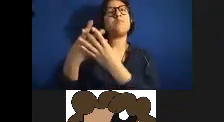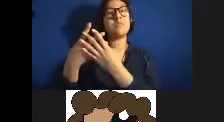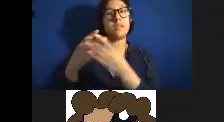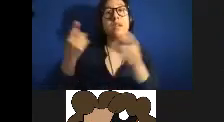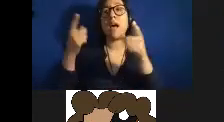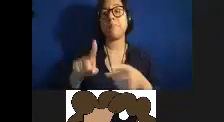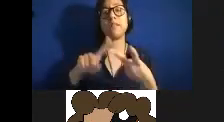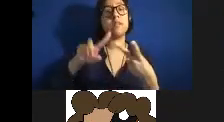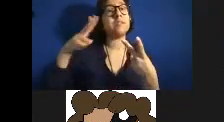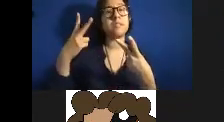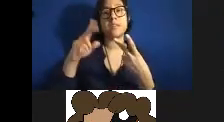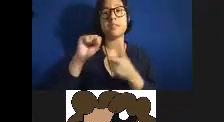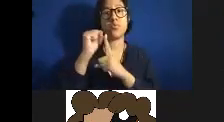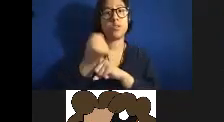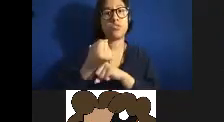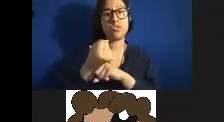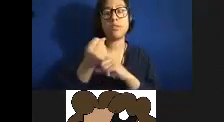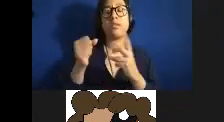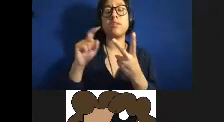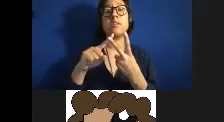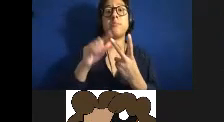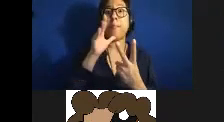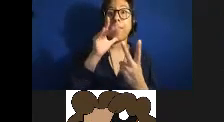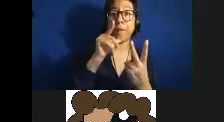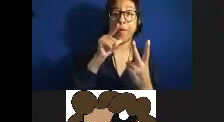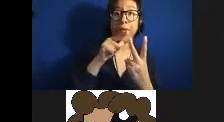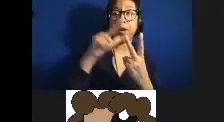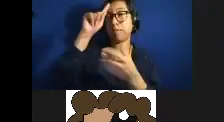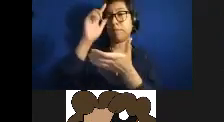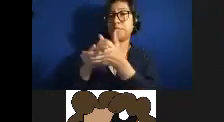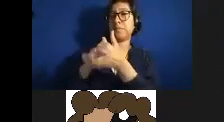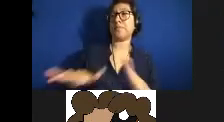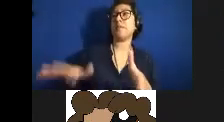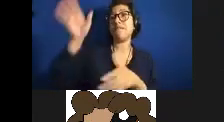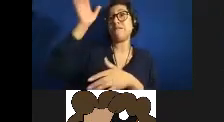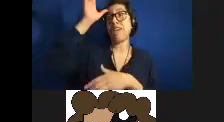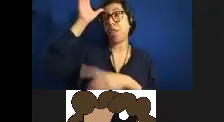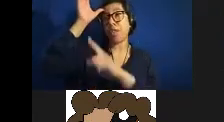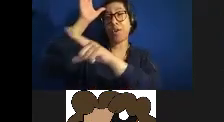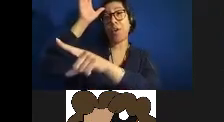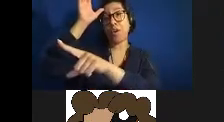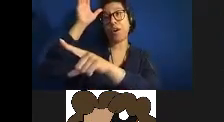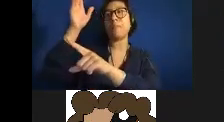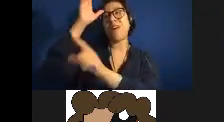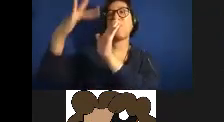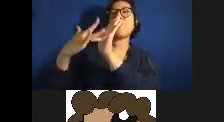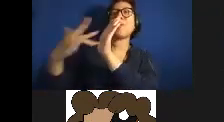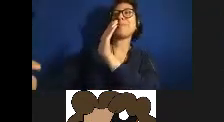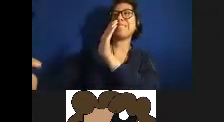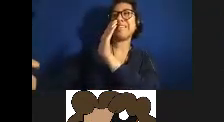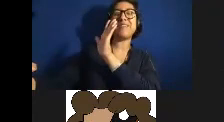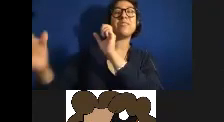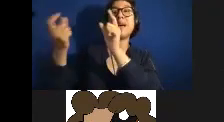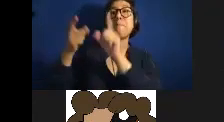his mother left his abusive father for a woman and didn't communicate with him for a year while he was